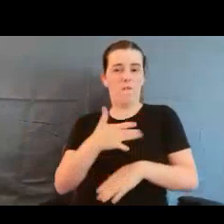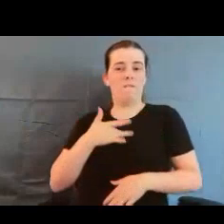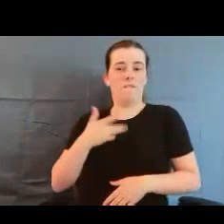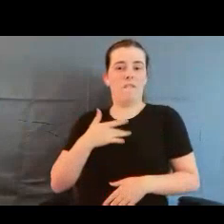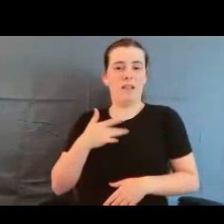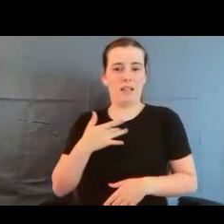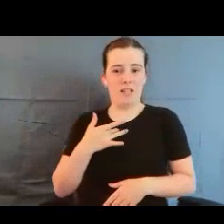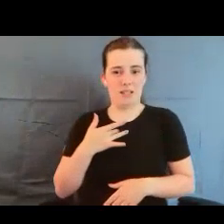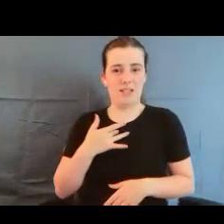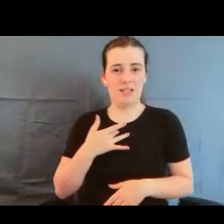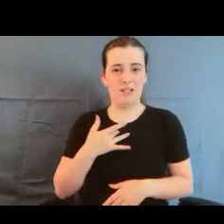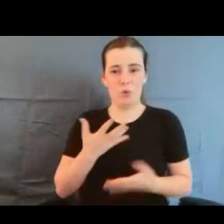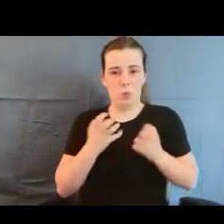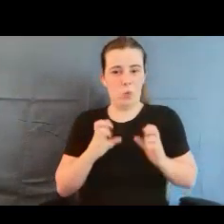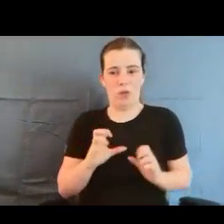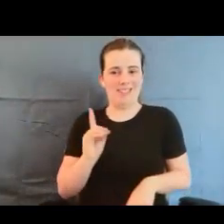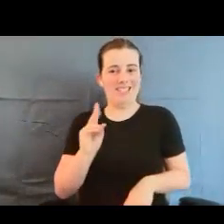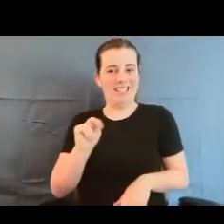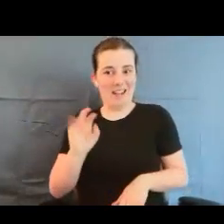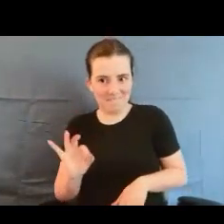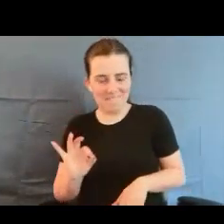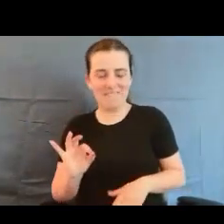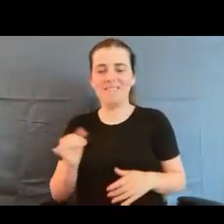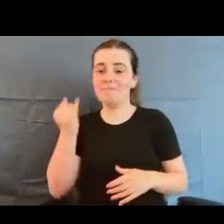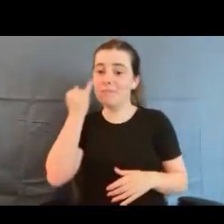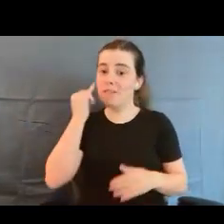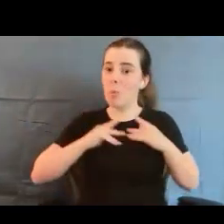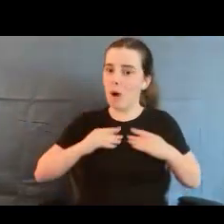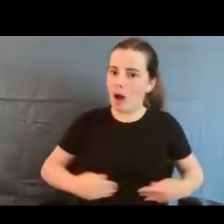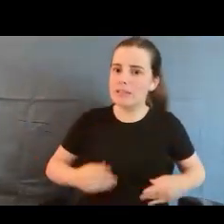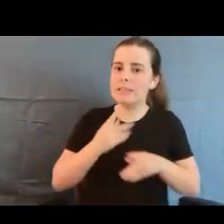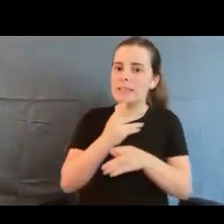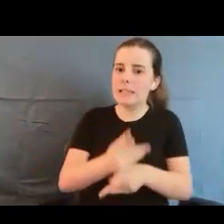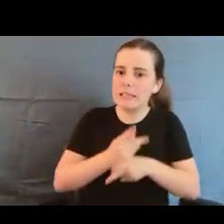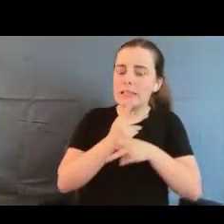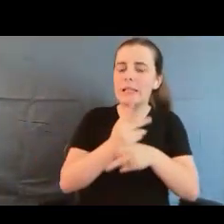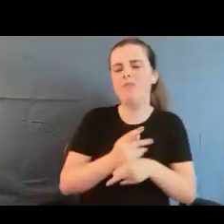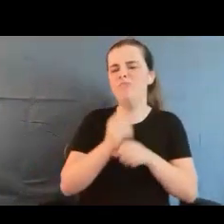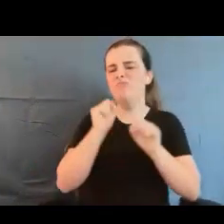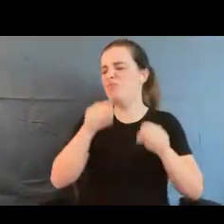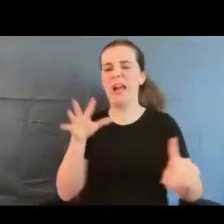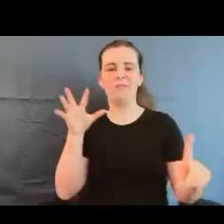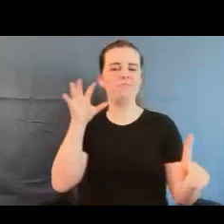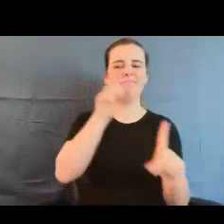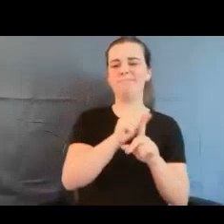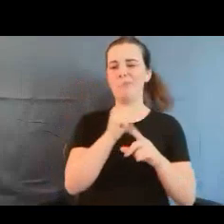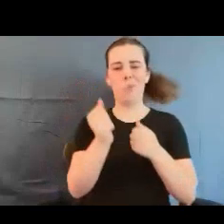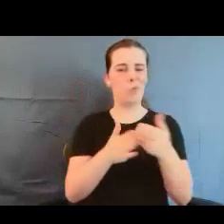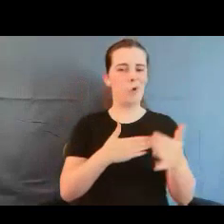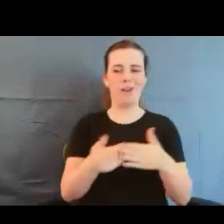bonk DNF. If you're taking care of your body, I think you can really accomplish whatever you want to on this